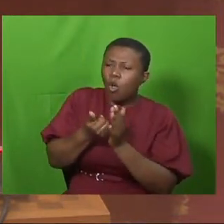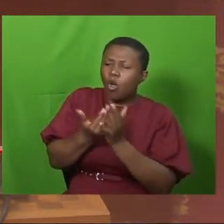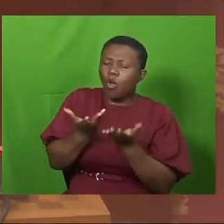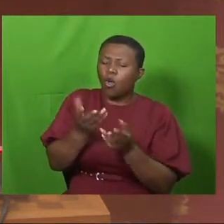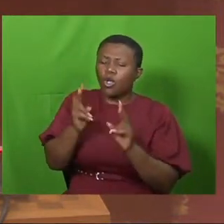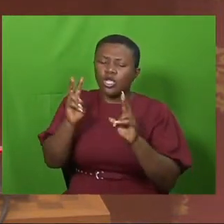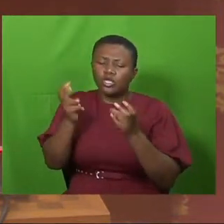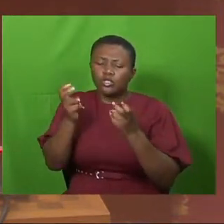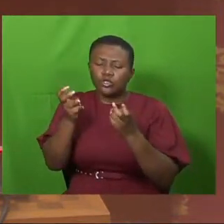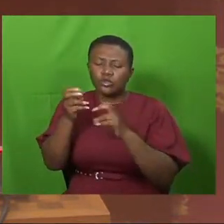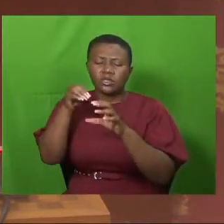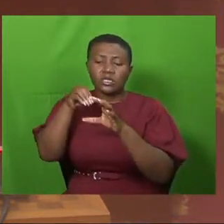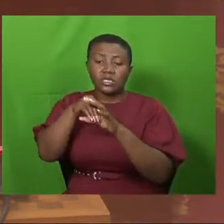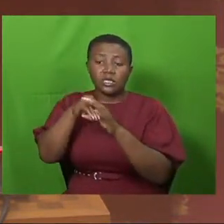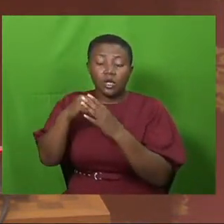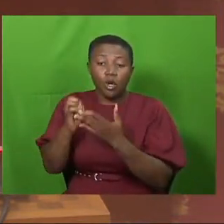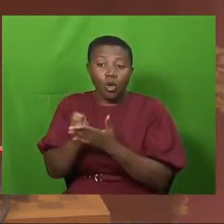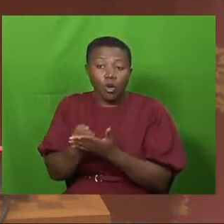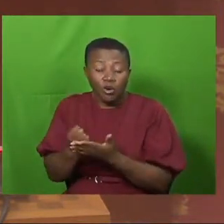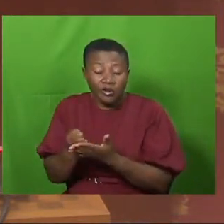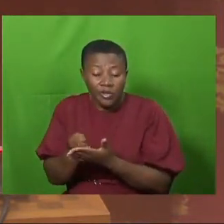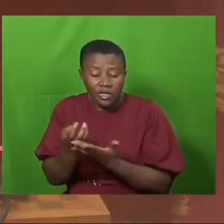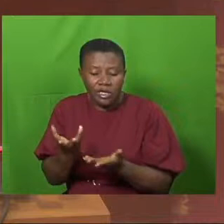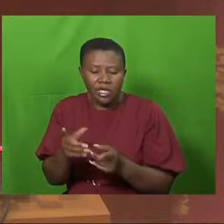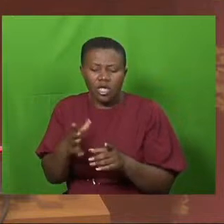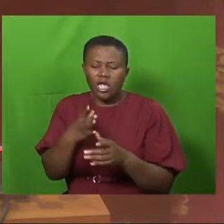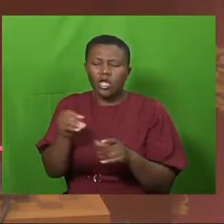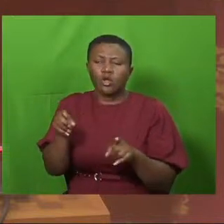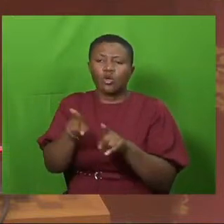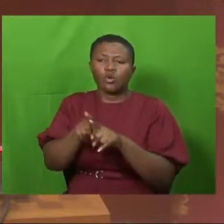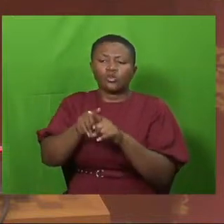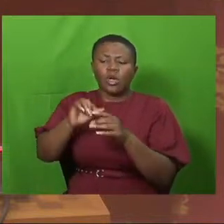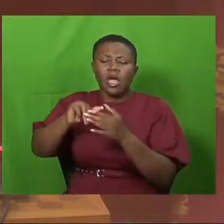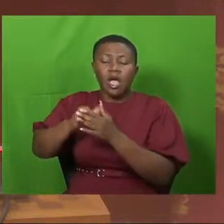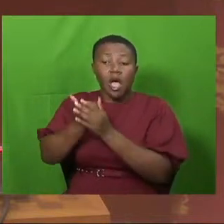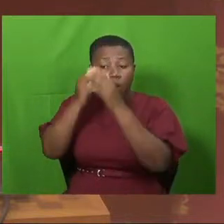it and the effort made by his government so far